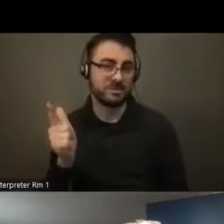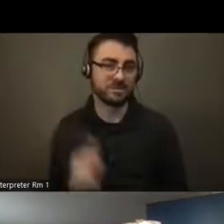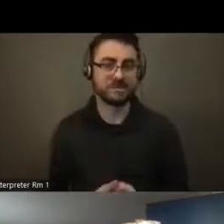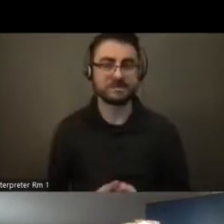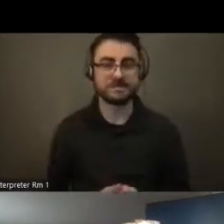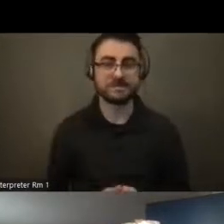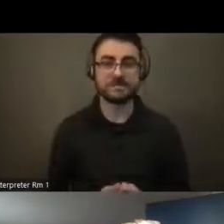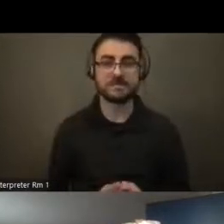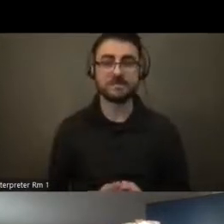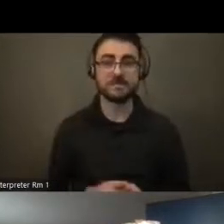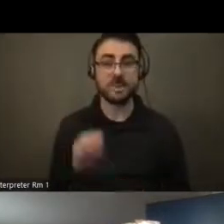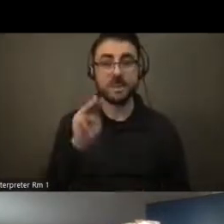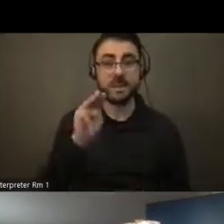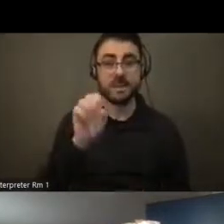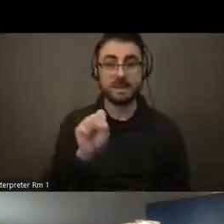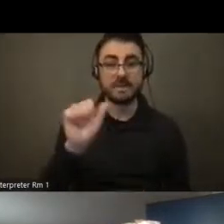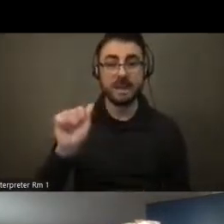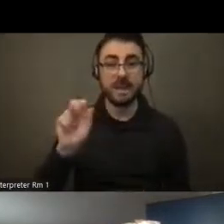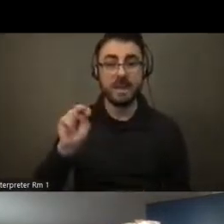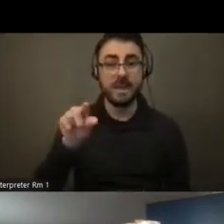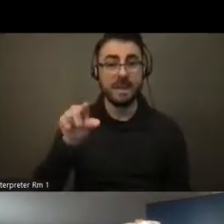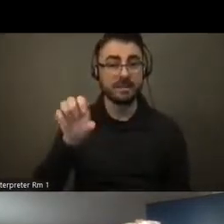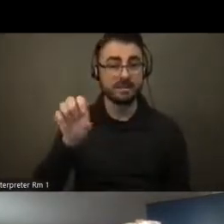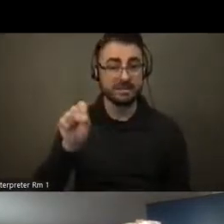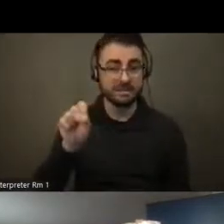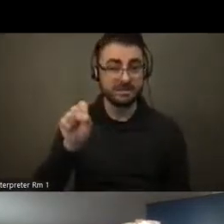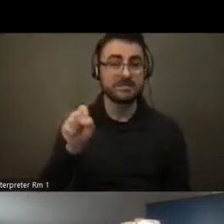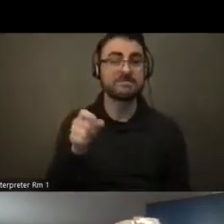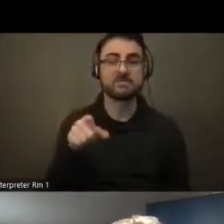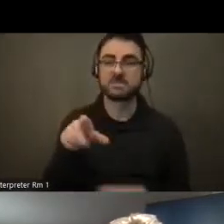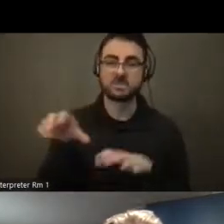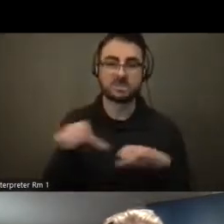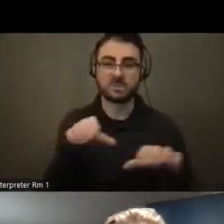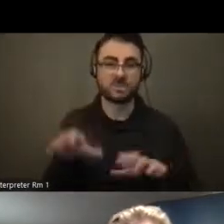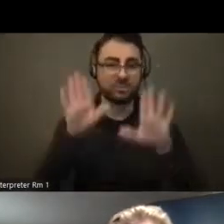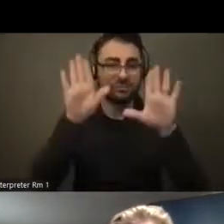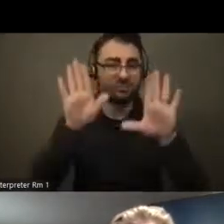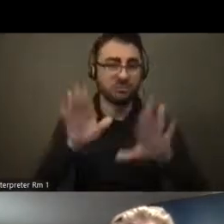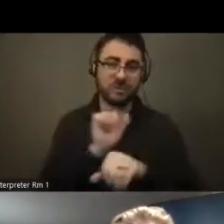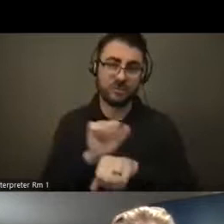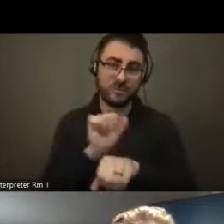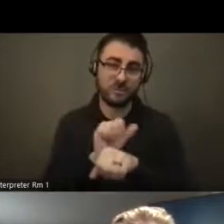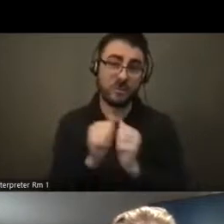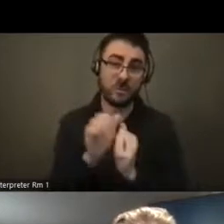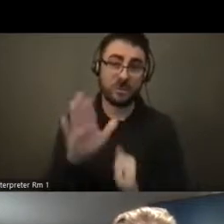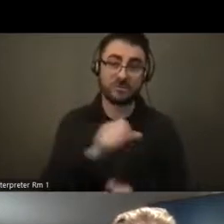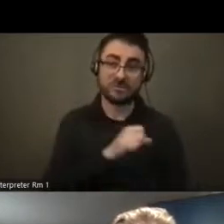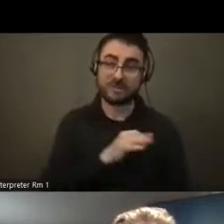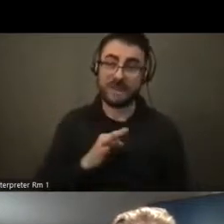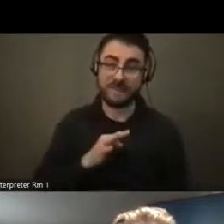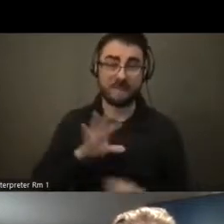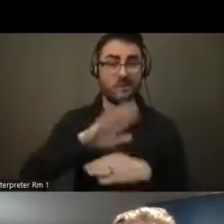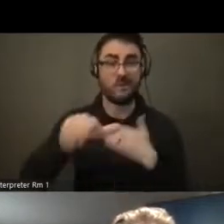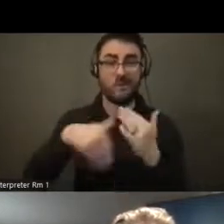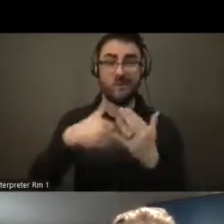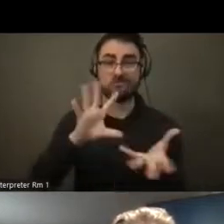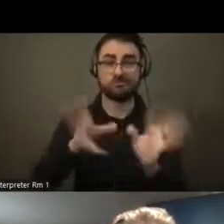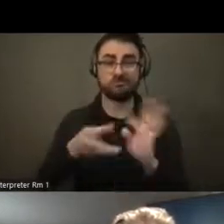Ms. Angie's already doing great work with her staff, all 2,300 of them,